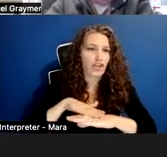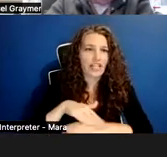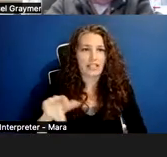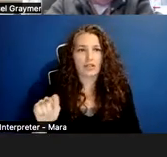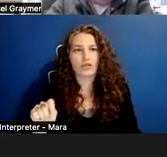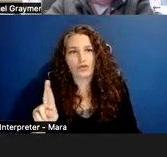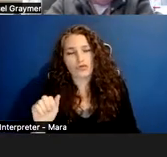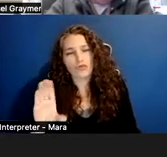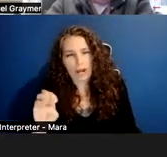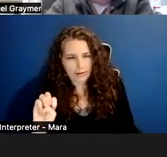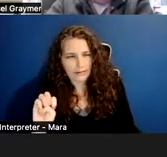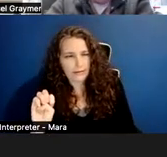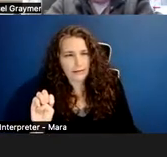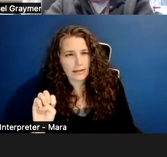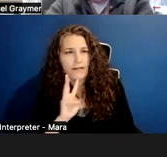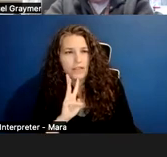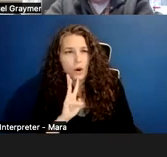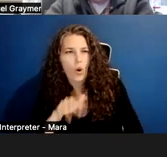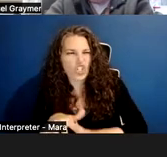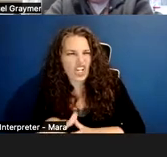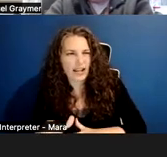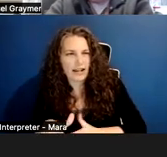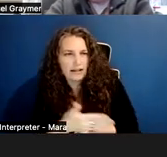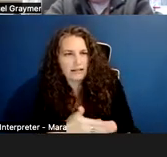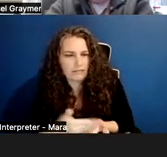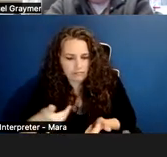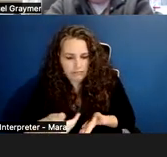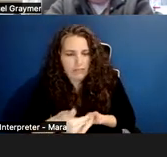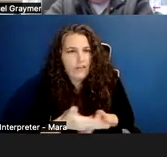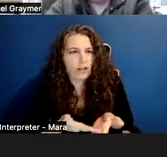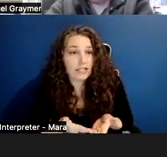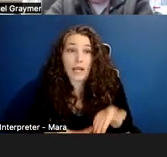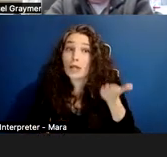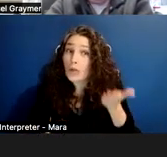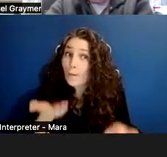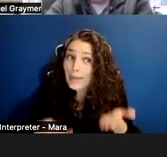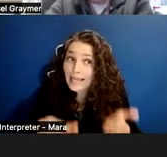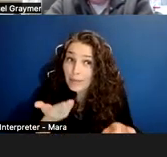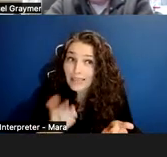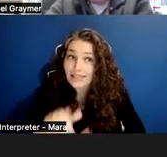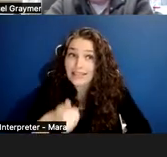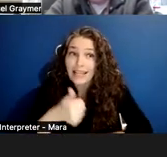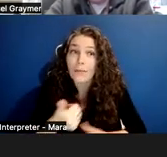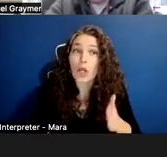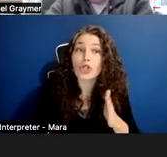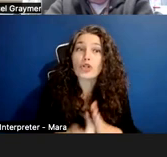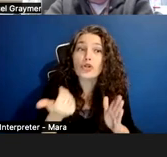oceanic fault is forming a new strand to the southwest that just